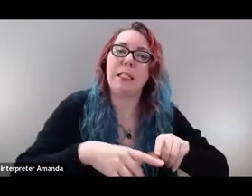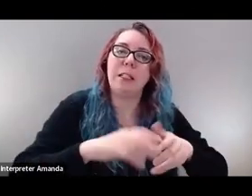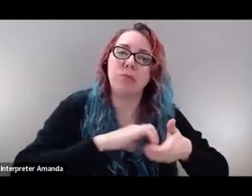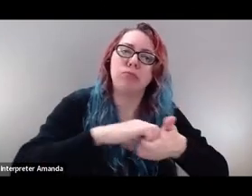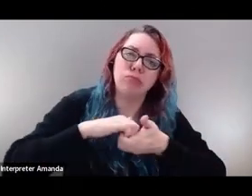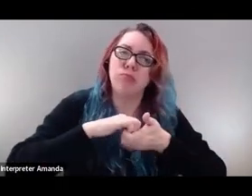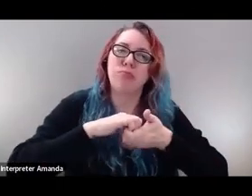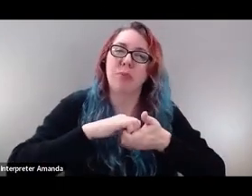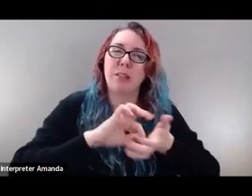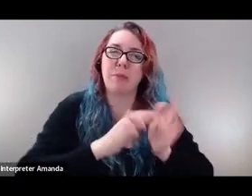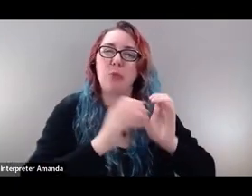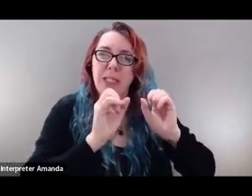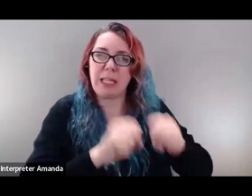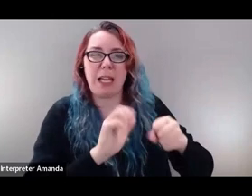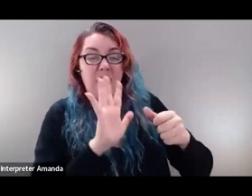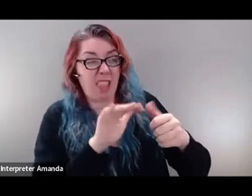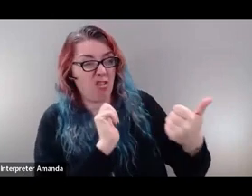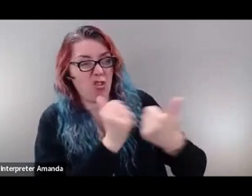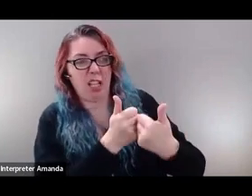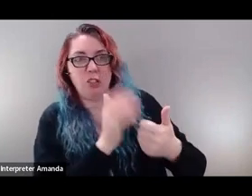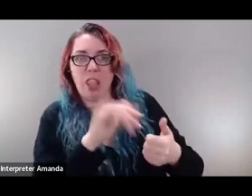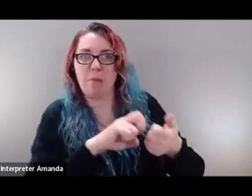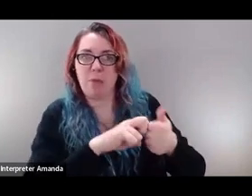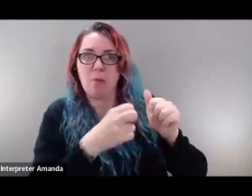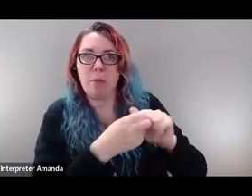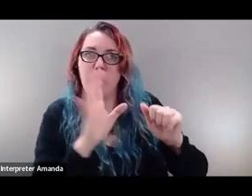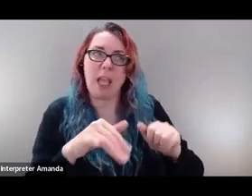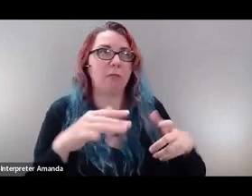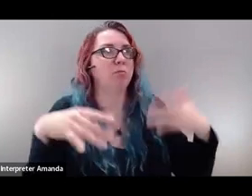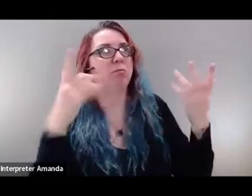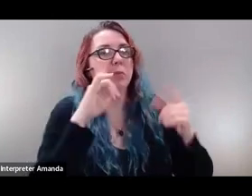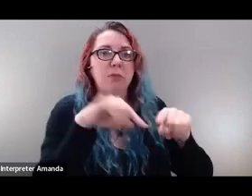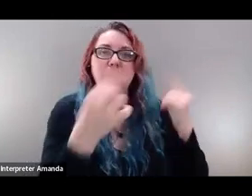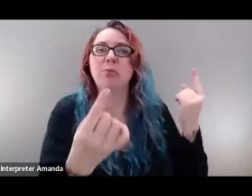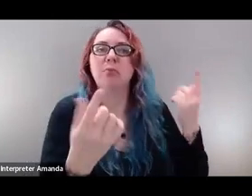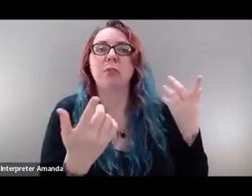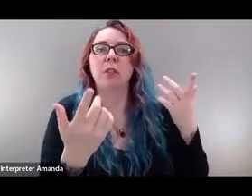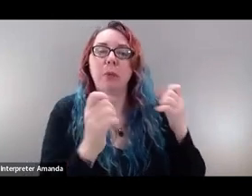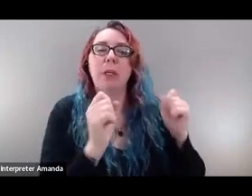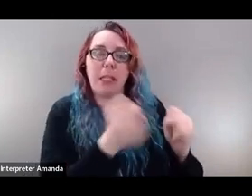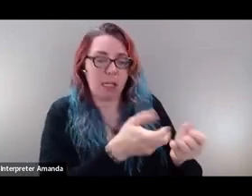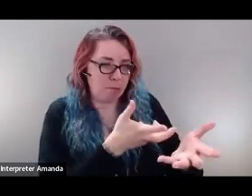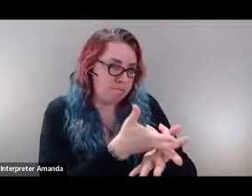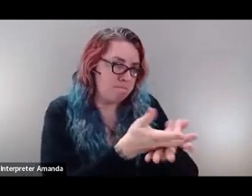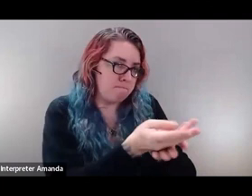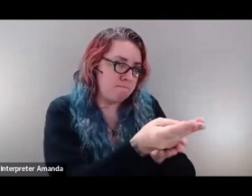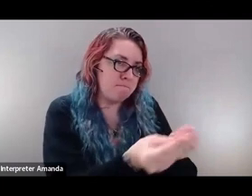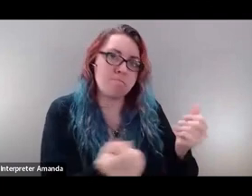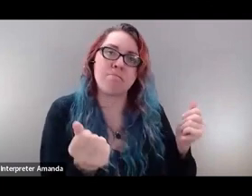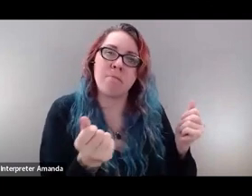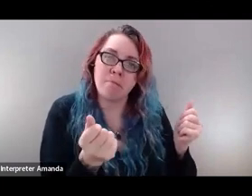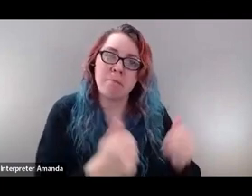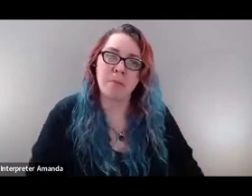disruptions and questions and defining things and asking more and more questions before we even attempt any kind of